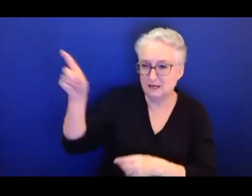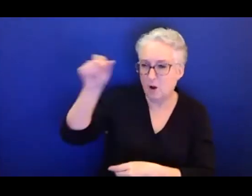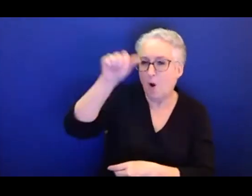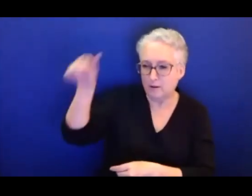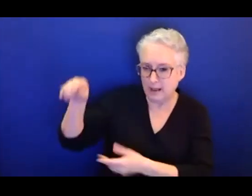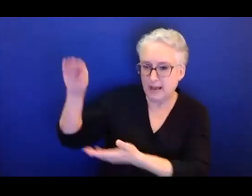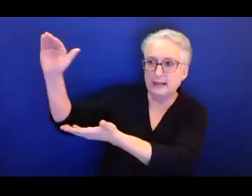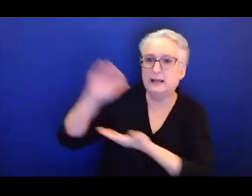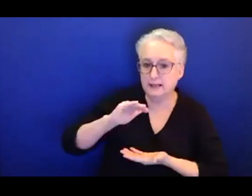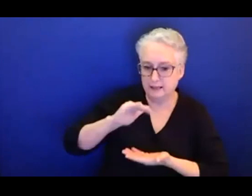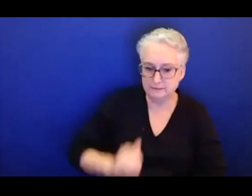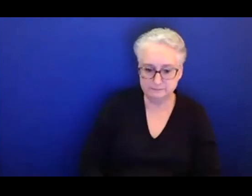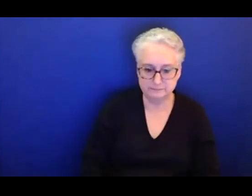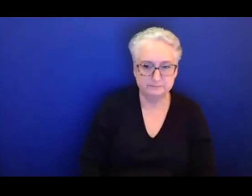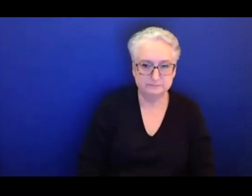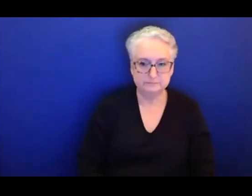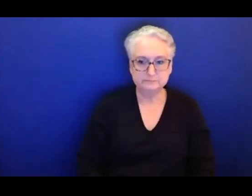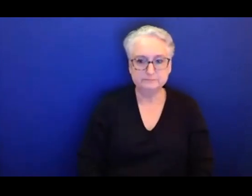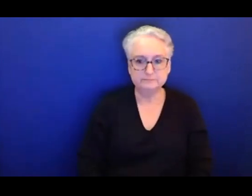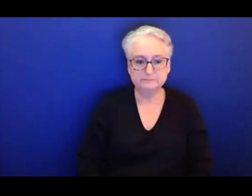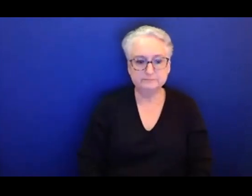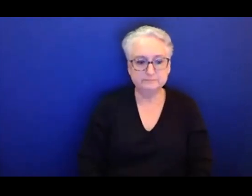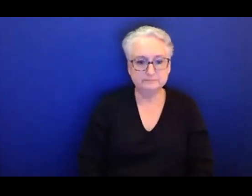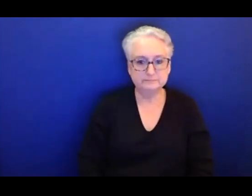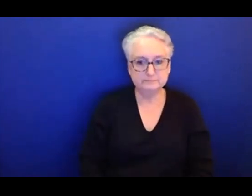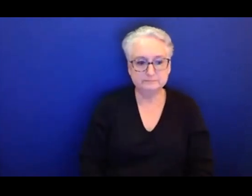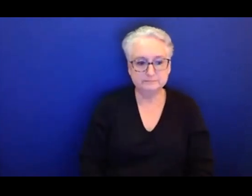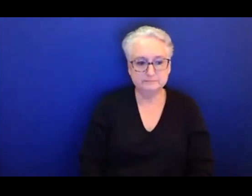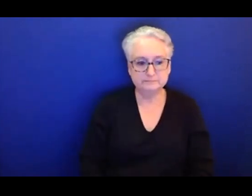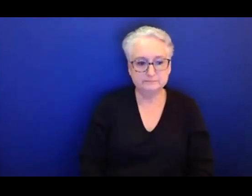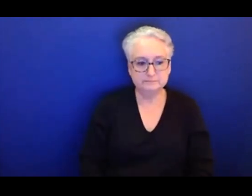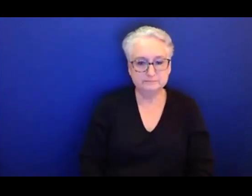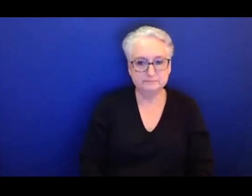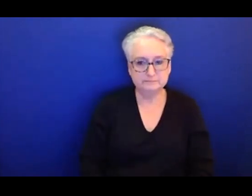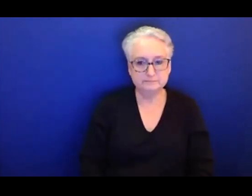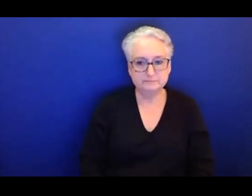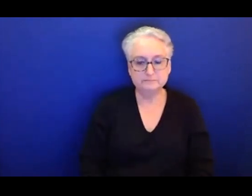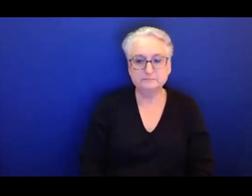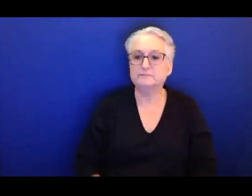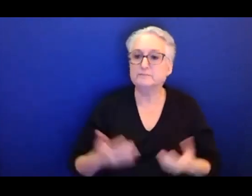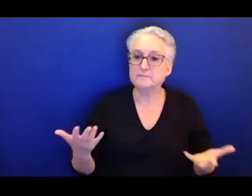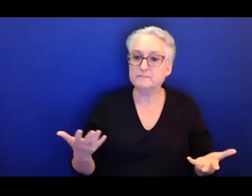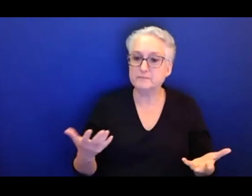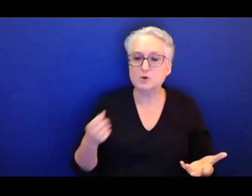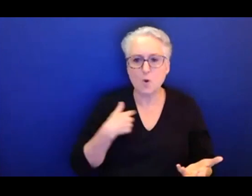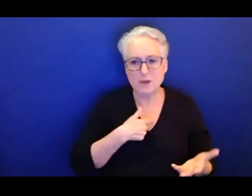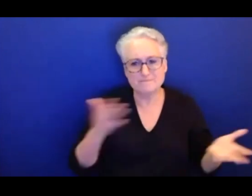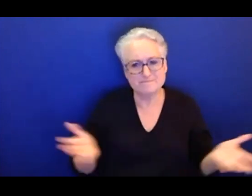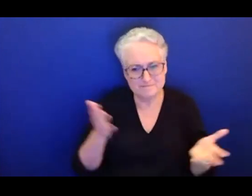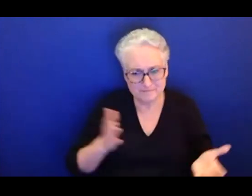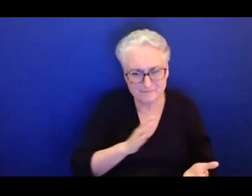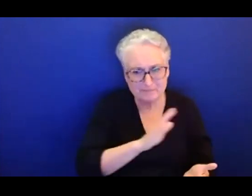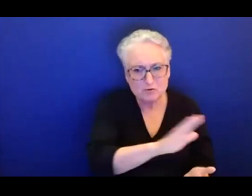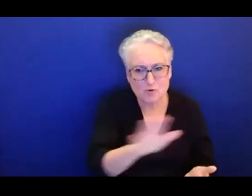So as always, we encourage your feedback. So I'm the CDBG coordinator, and I